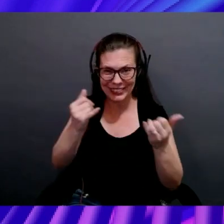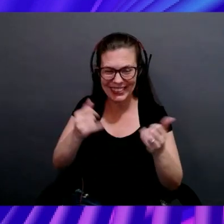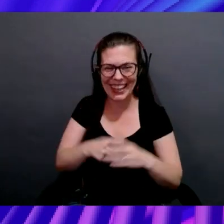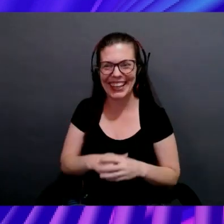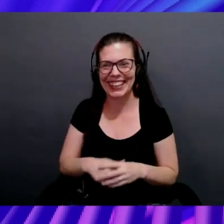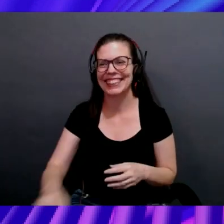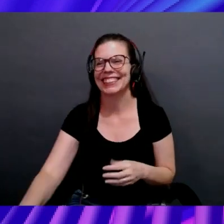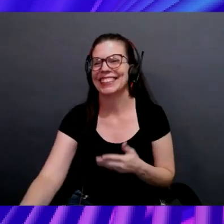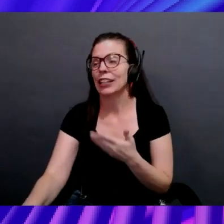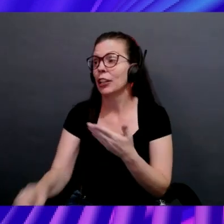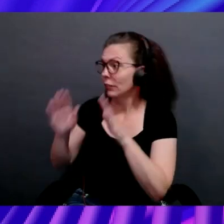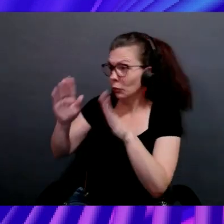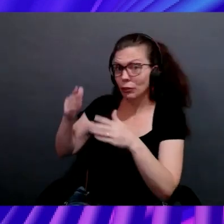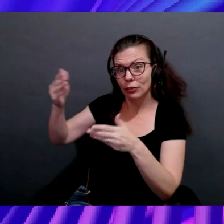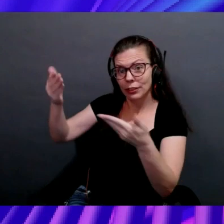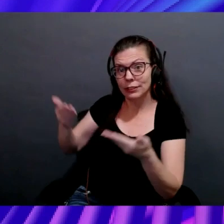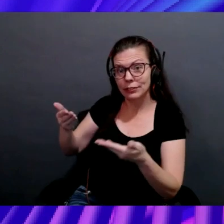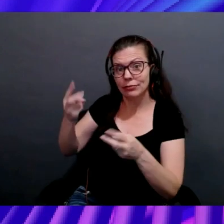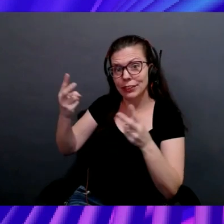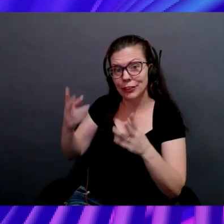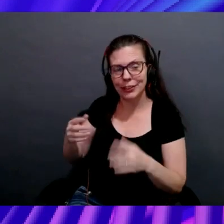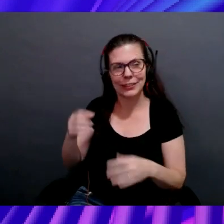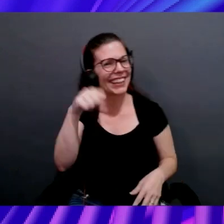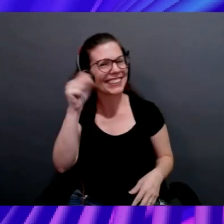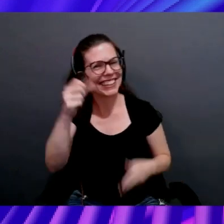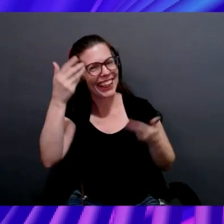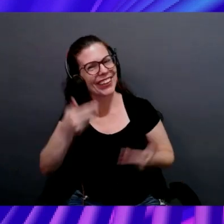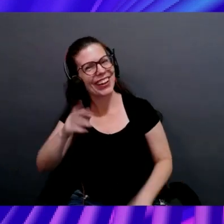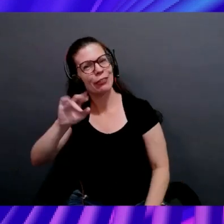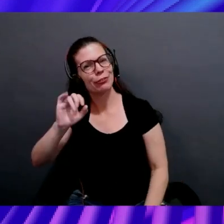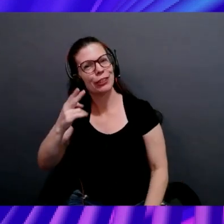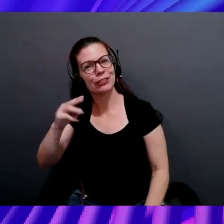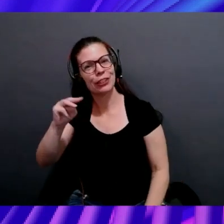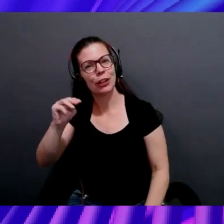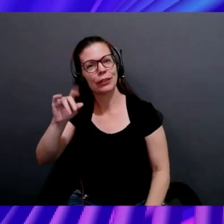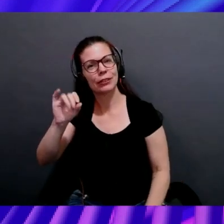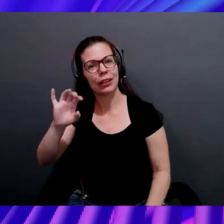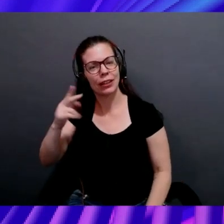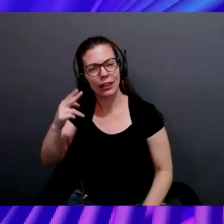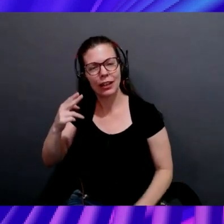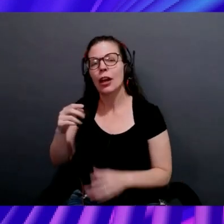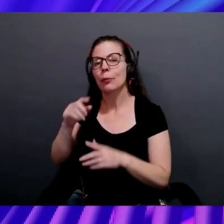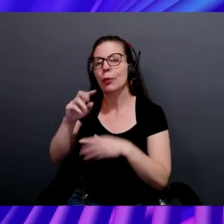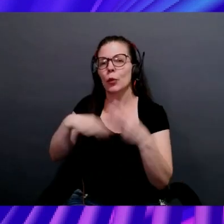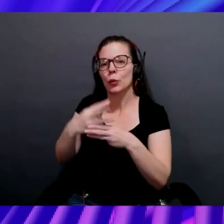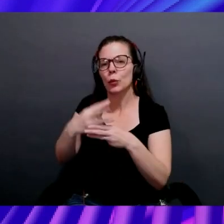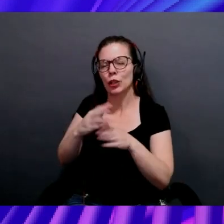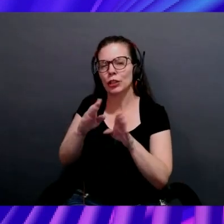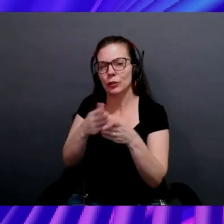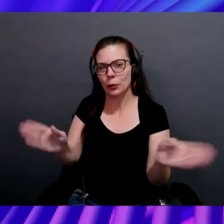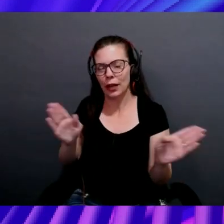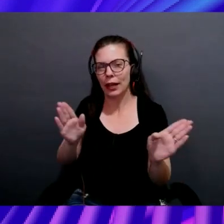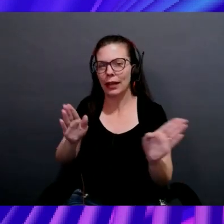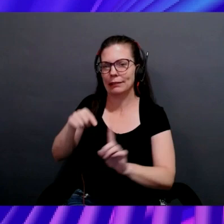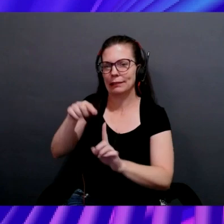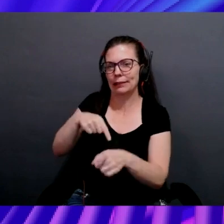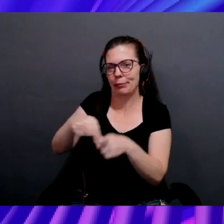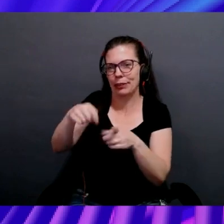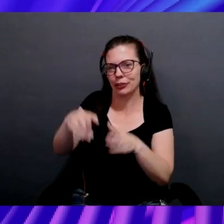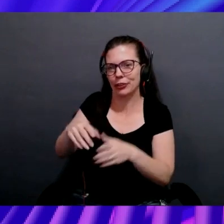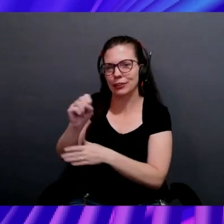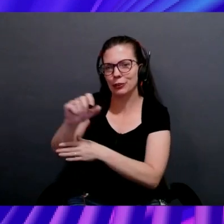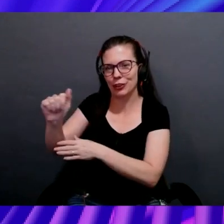wonderful guest. We do. Too. Awesome. Yeah, so I'm Rich McDonough. I'm worldwide specialist solutions architect. I work on